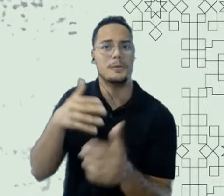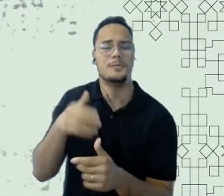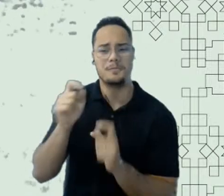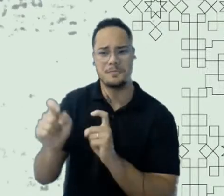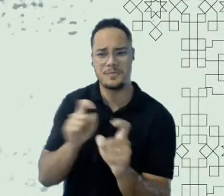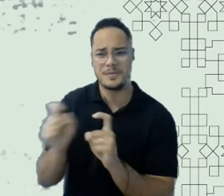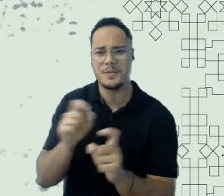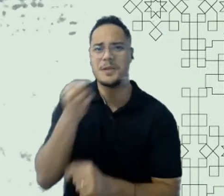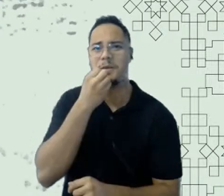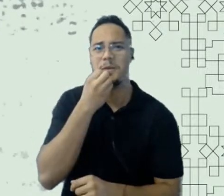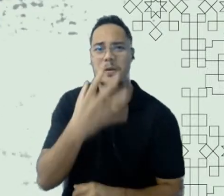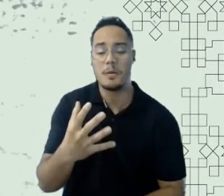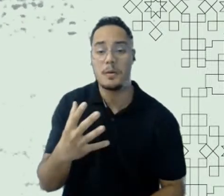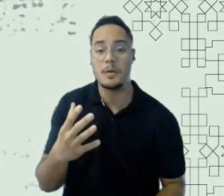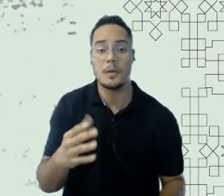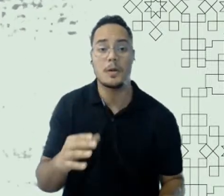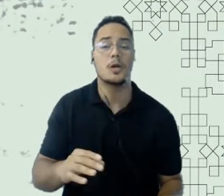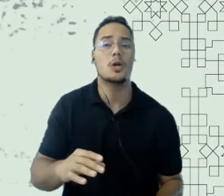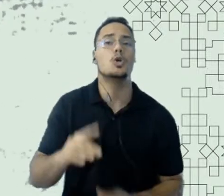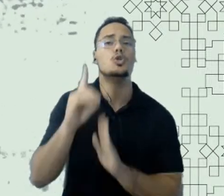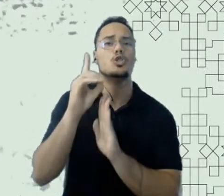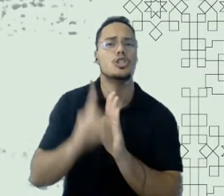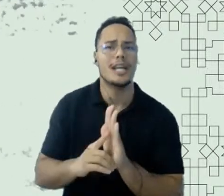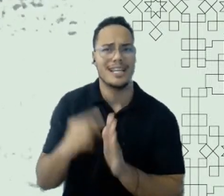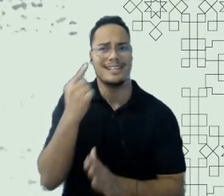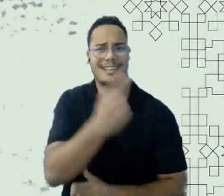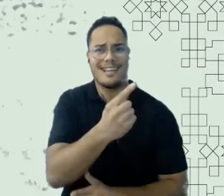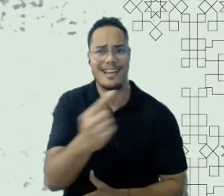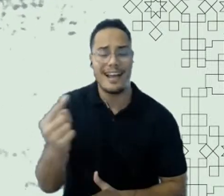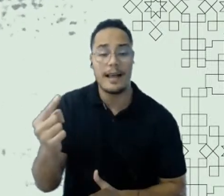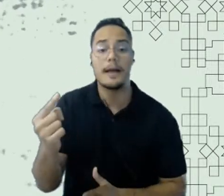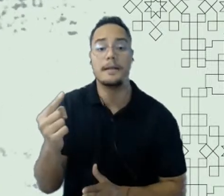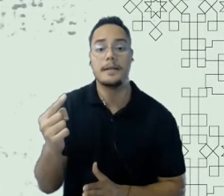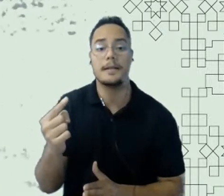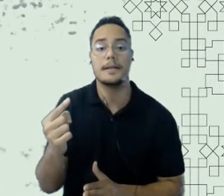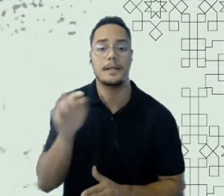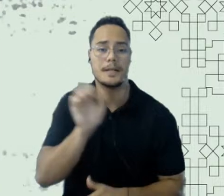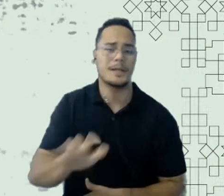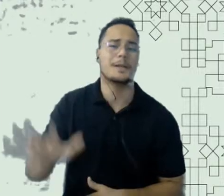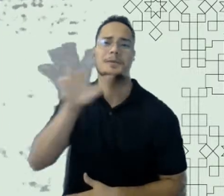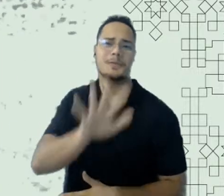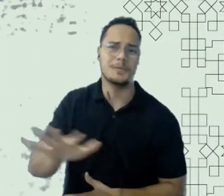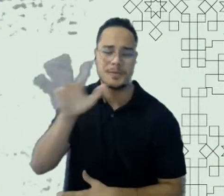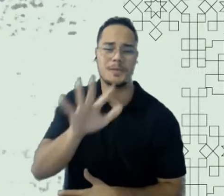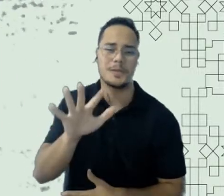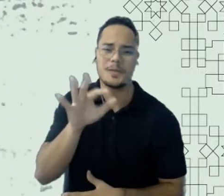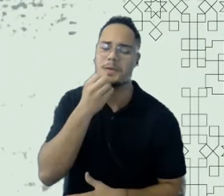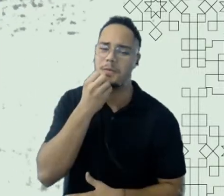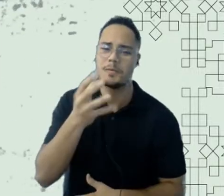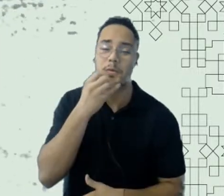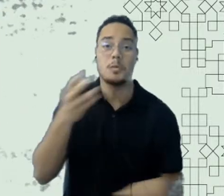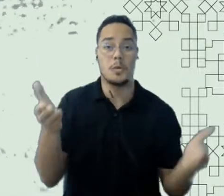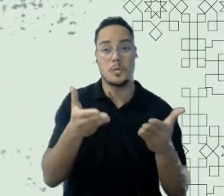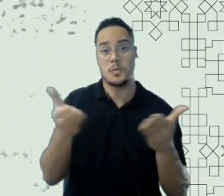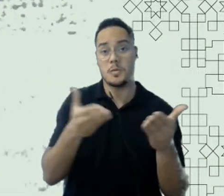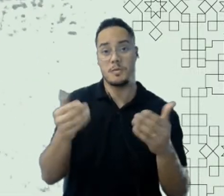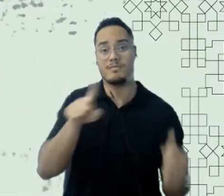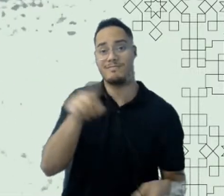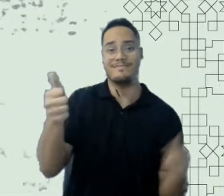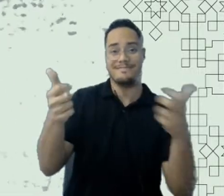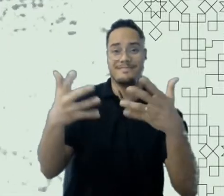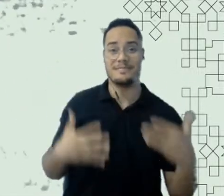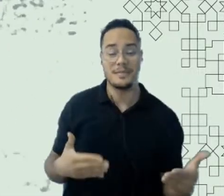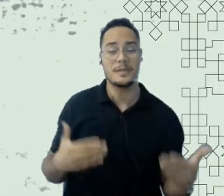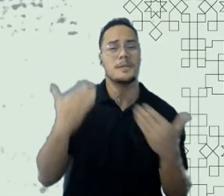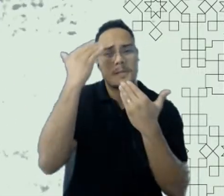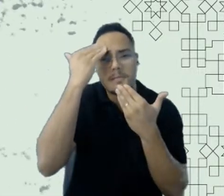reason why we are here to listen to her. So, Professor Séverine, thank you so much for being here with us, and I would